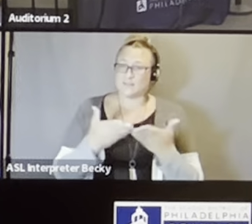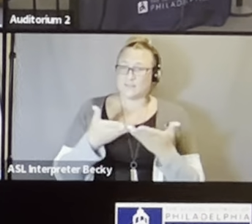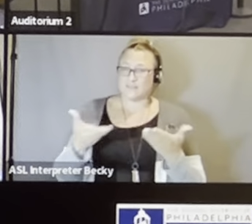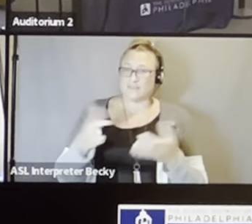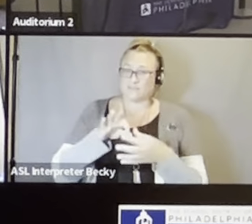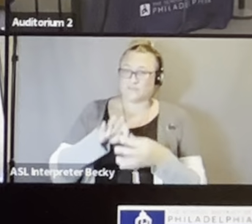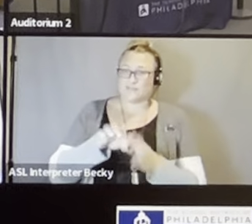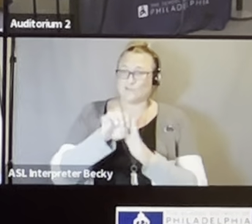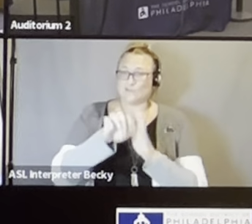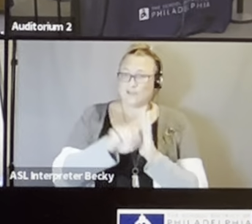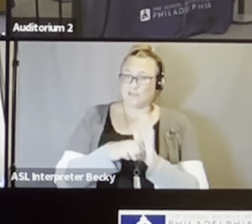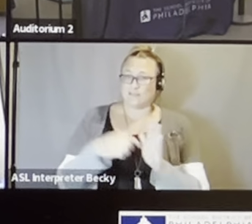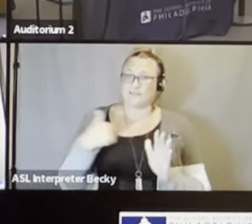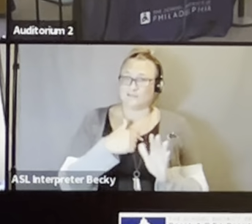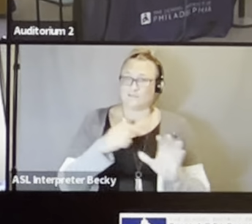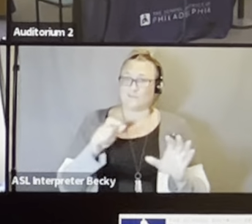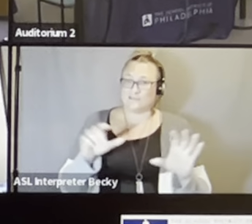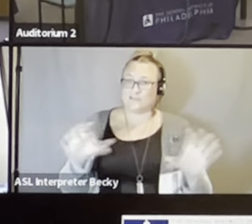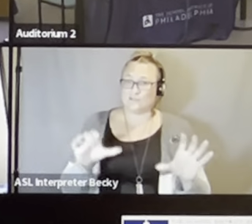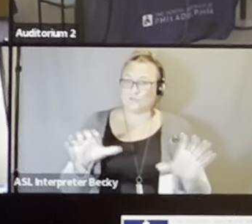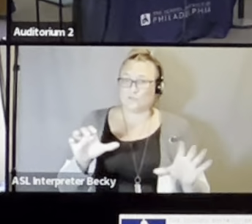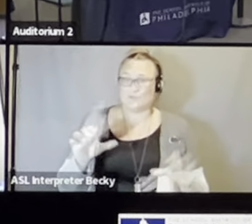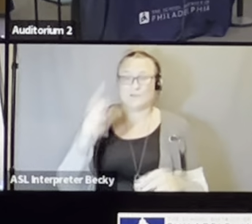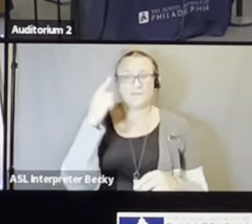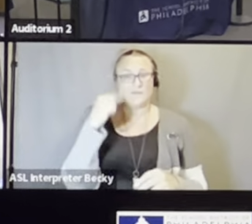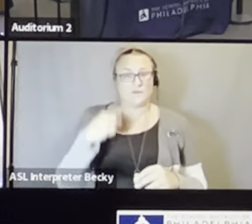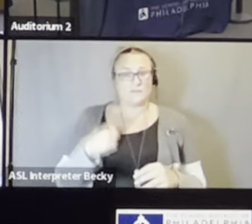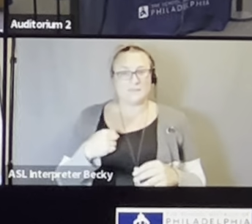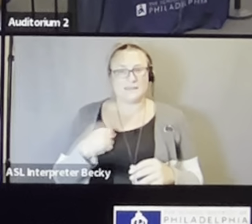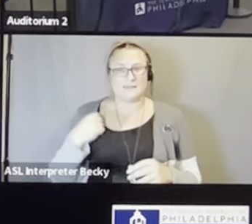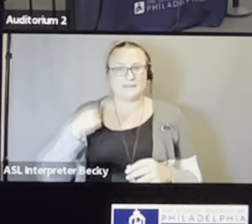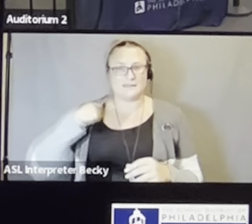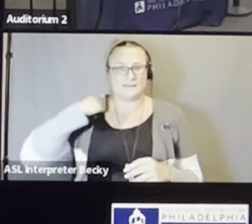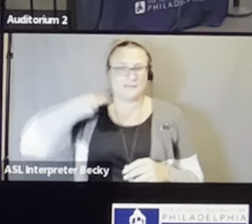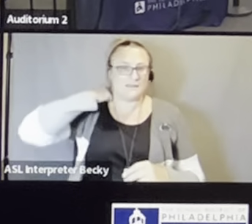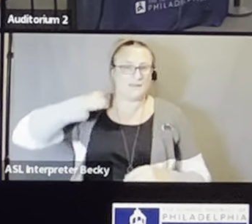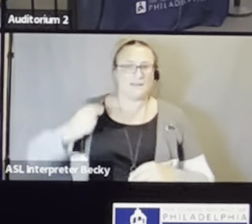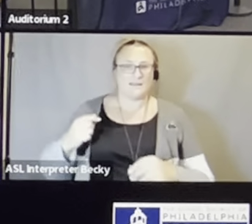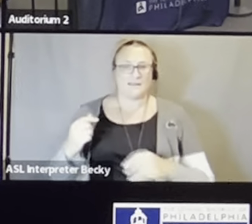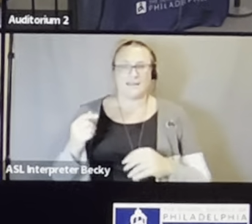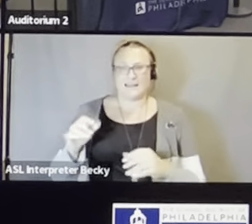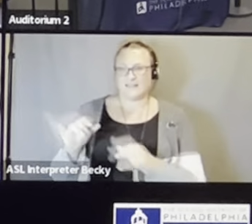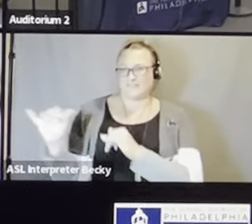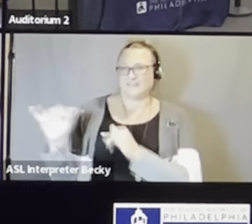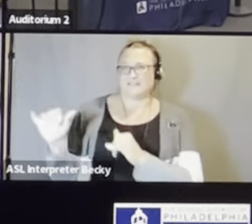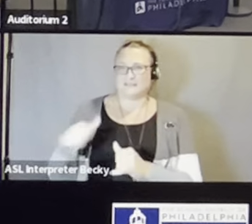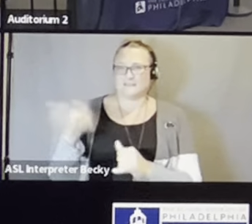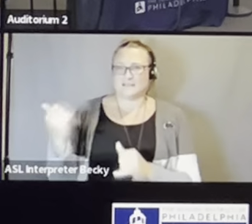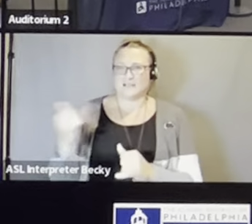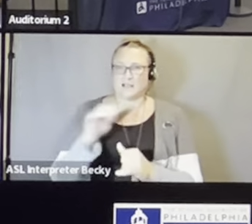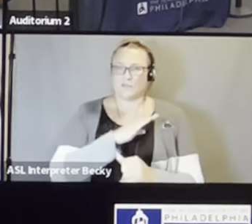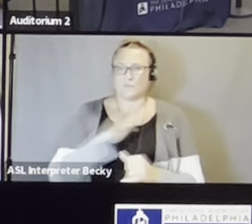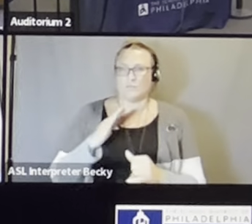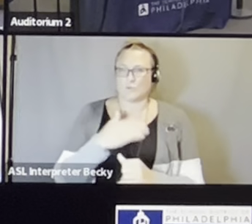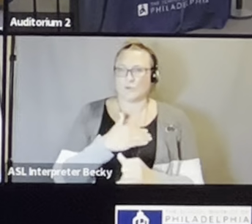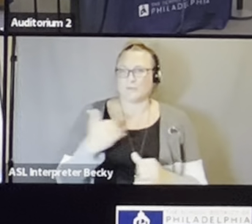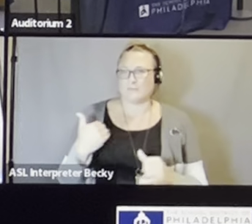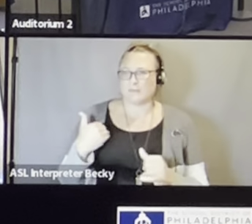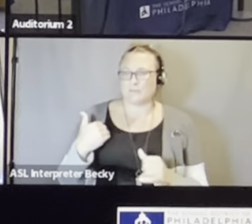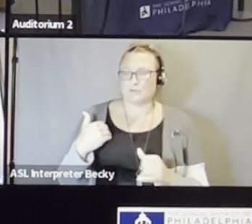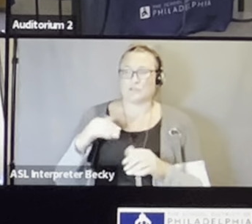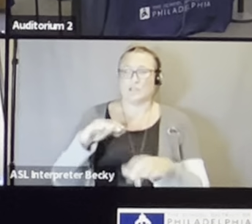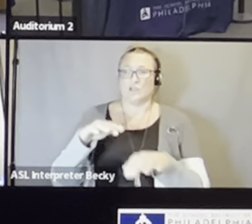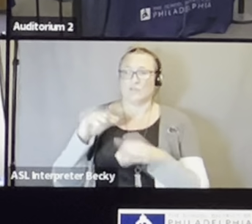have to do as a board. So for me, I'm kind of where the other board members are in terms of the revocation giving